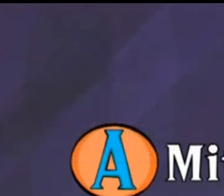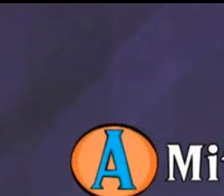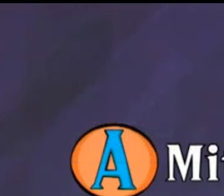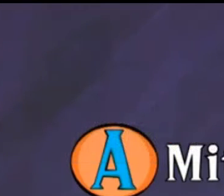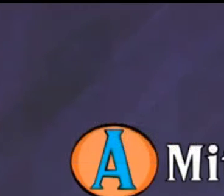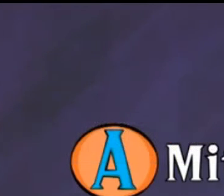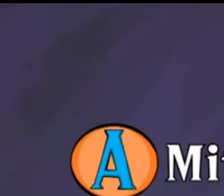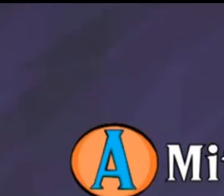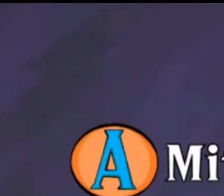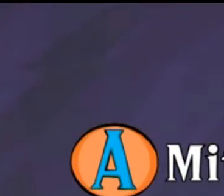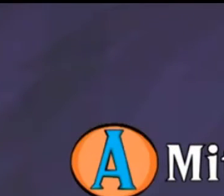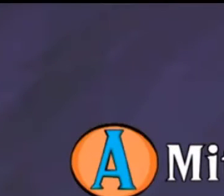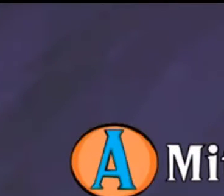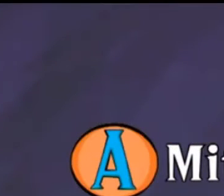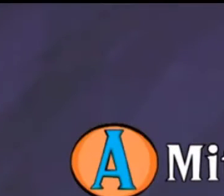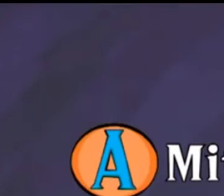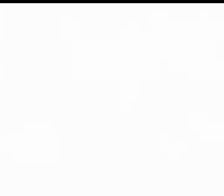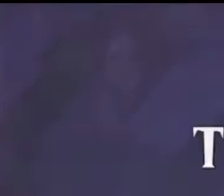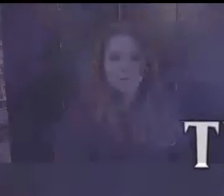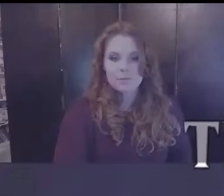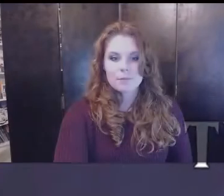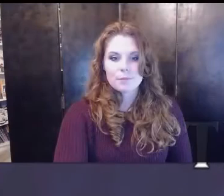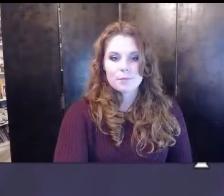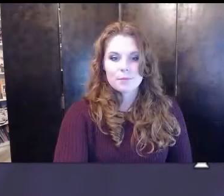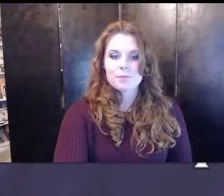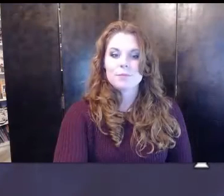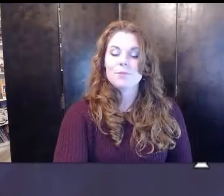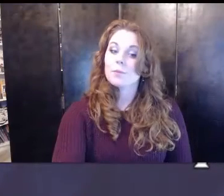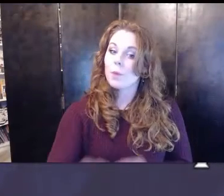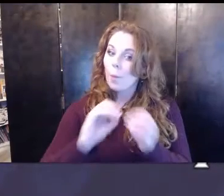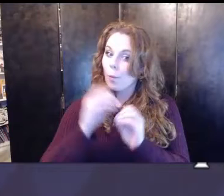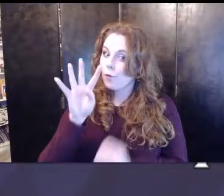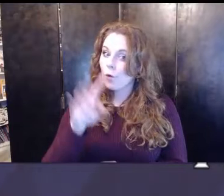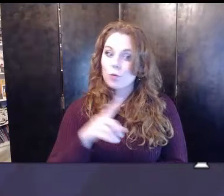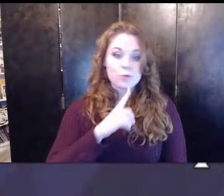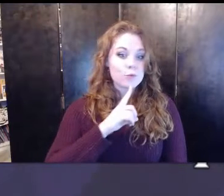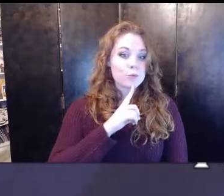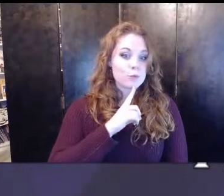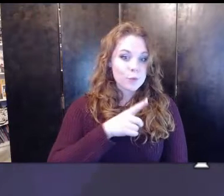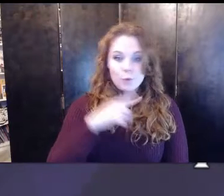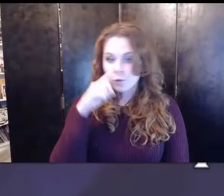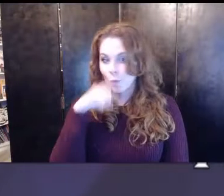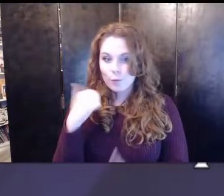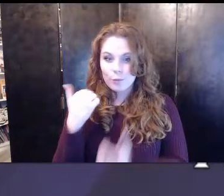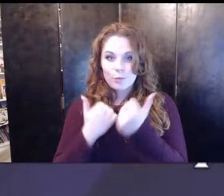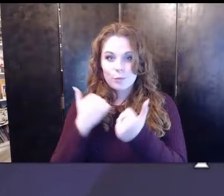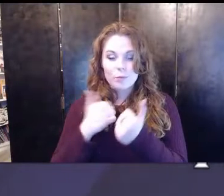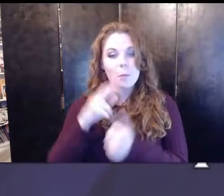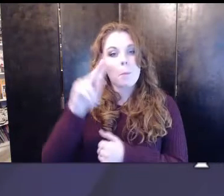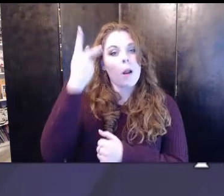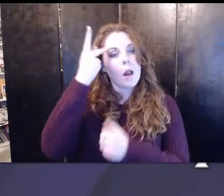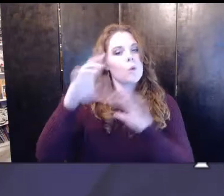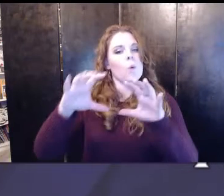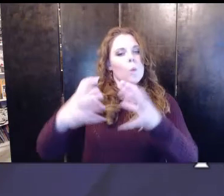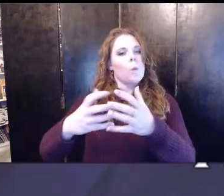C. Rand Paul. And question 4. True or false? The political party